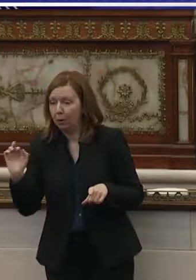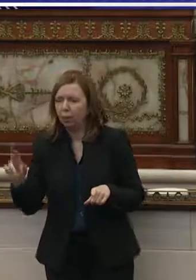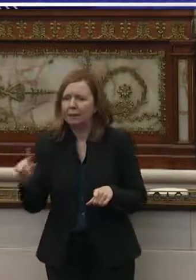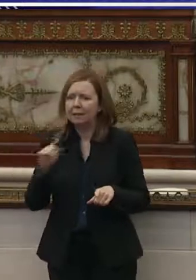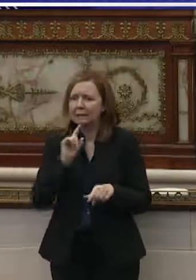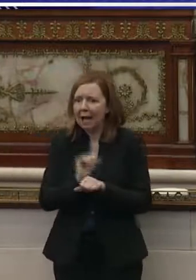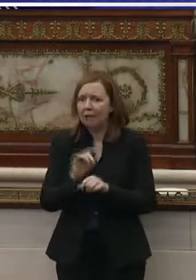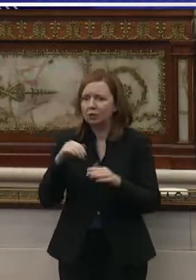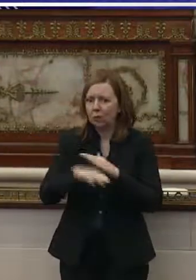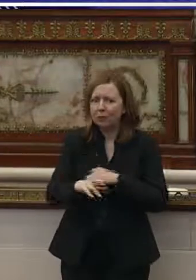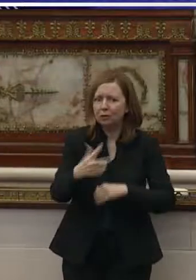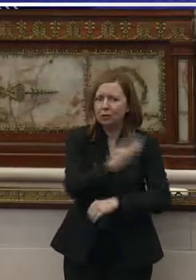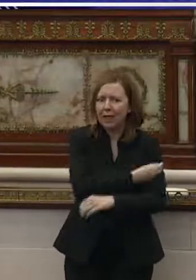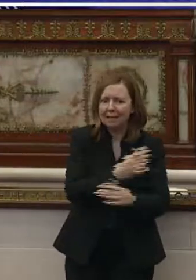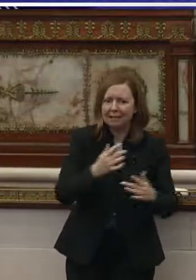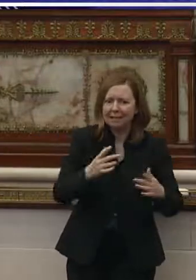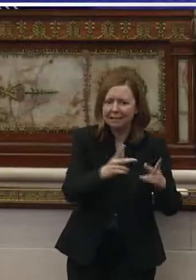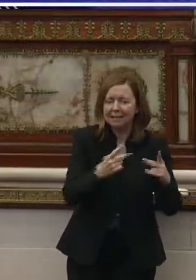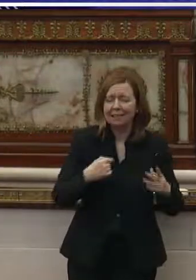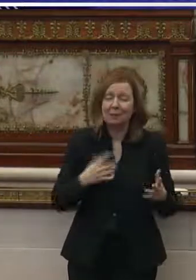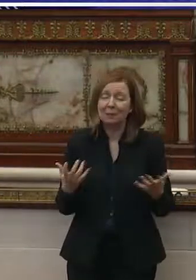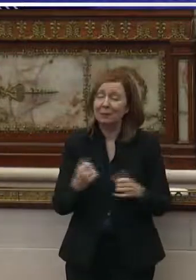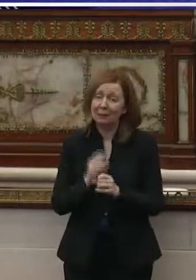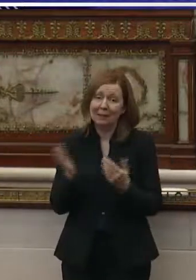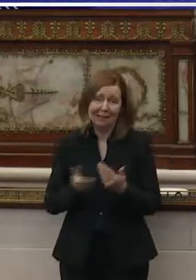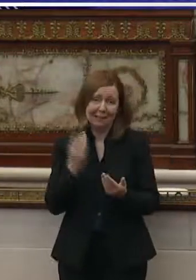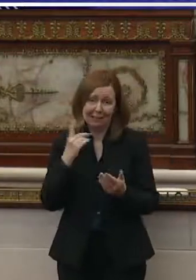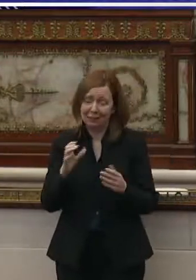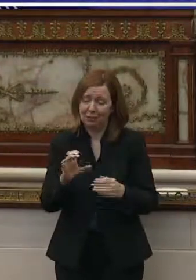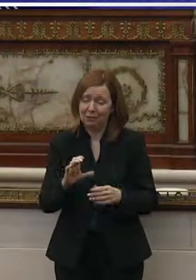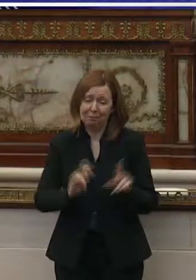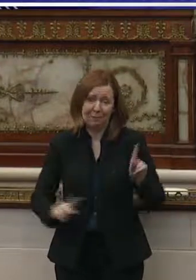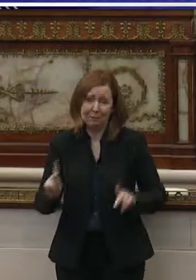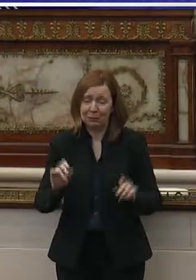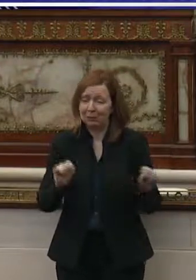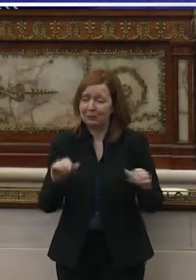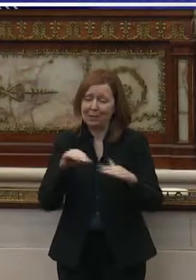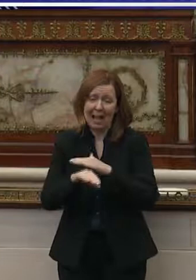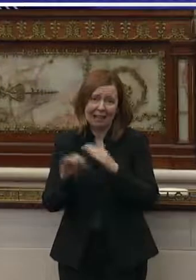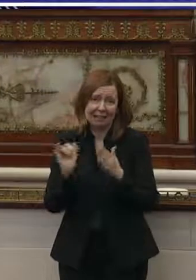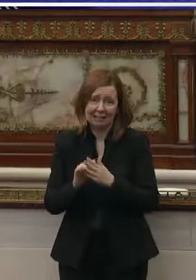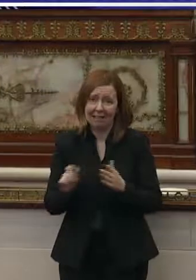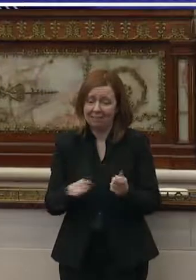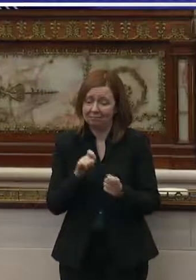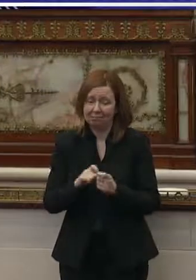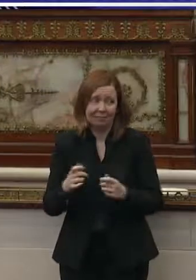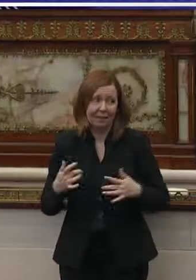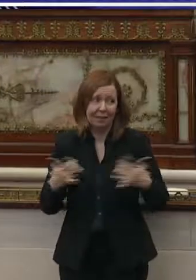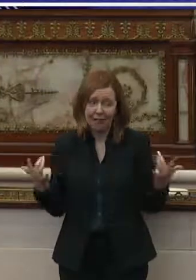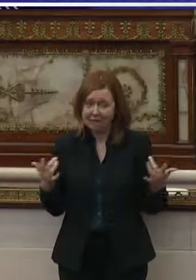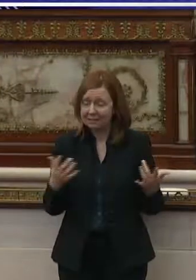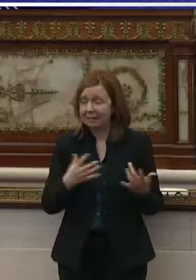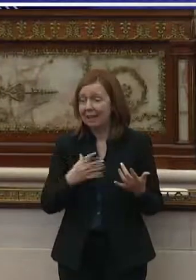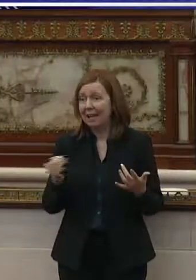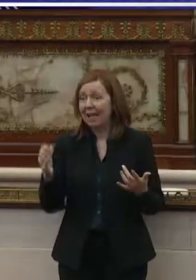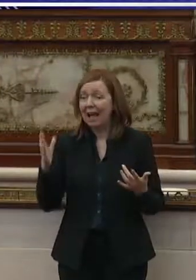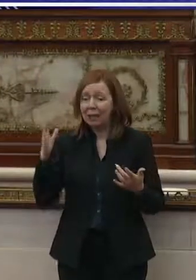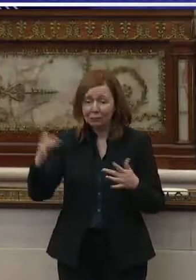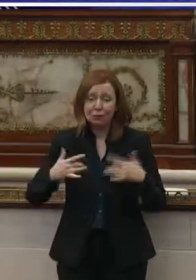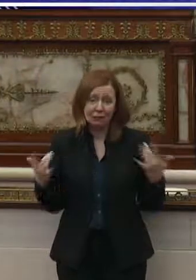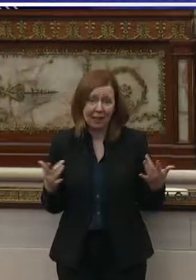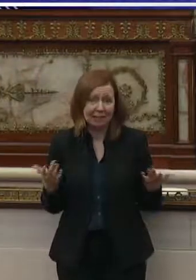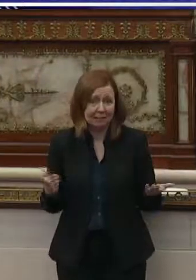actually going into the vaccine site? We just want to make it easy for our citizens to be able to access this particular event and future events,